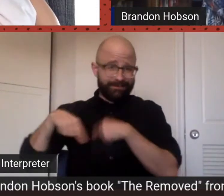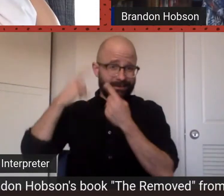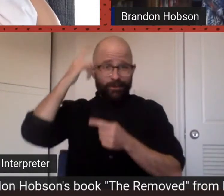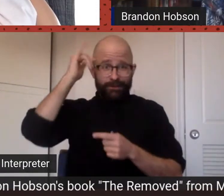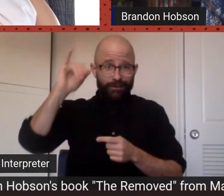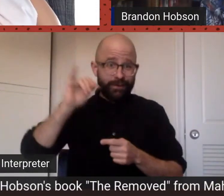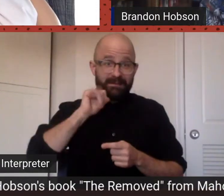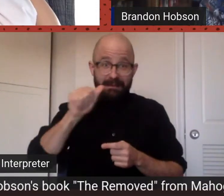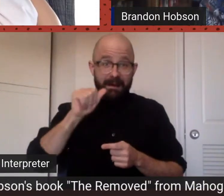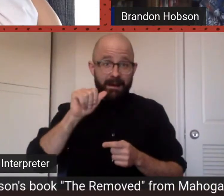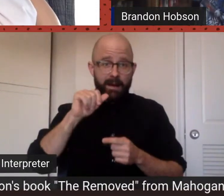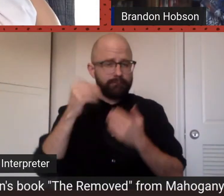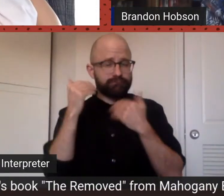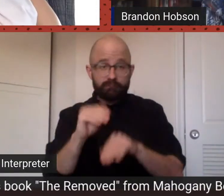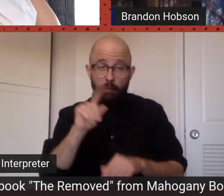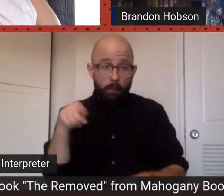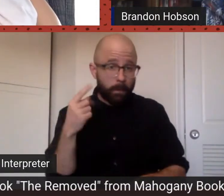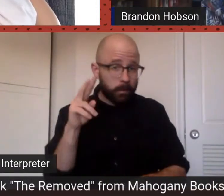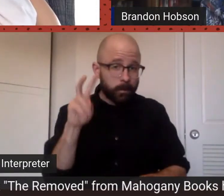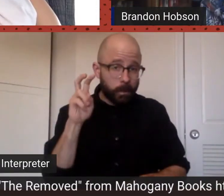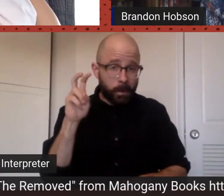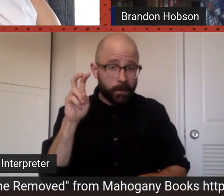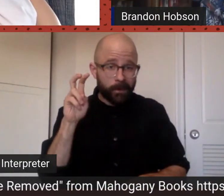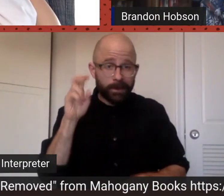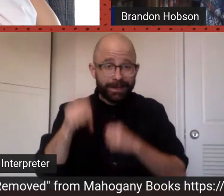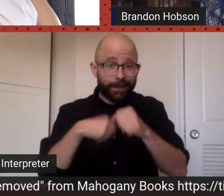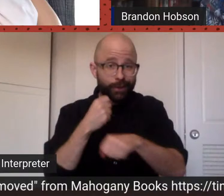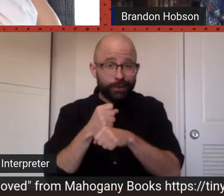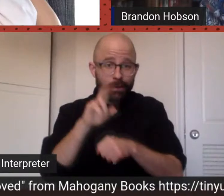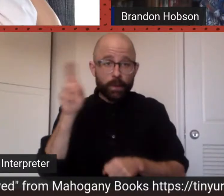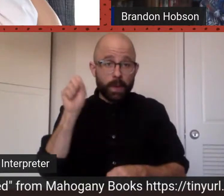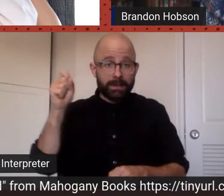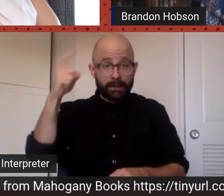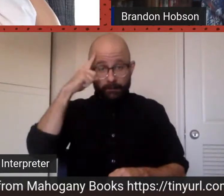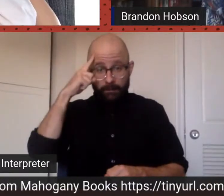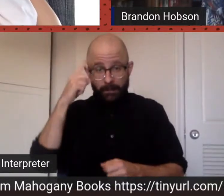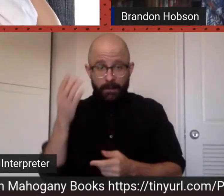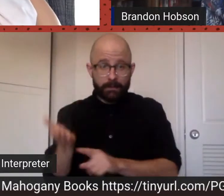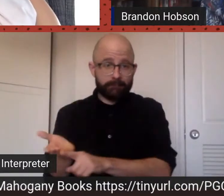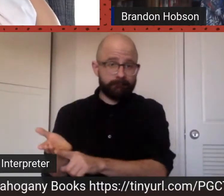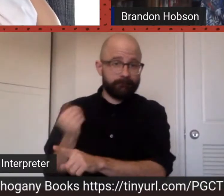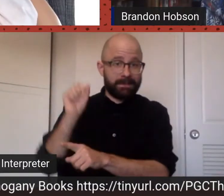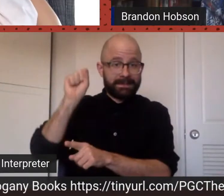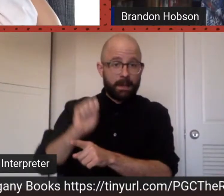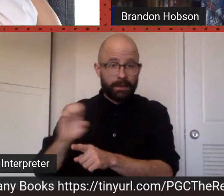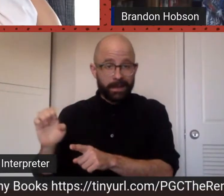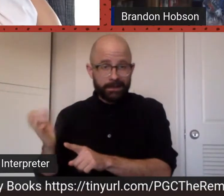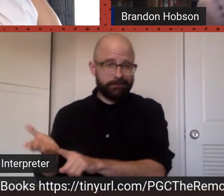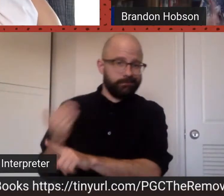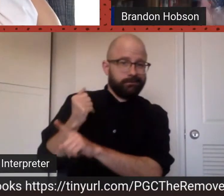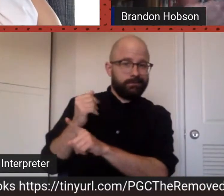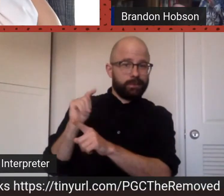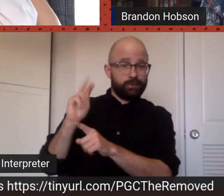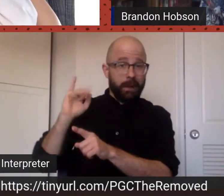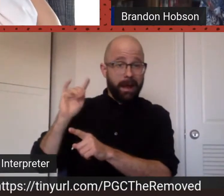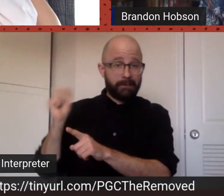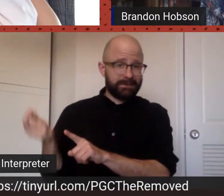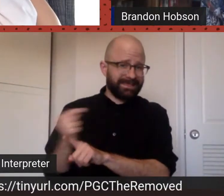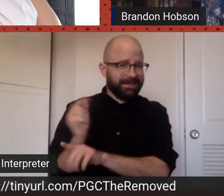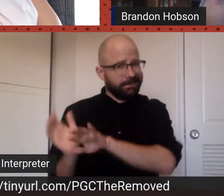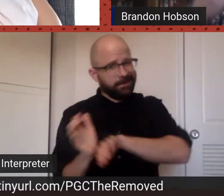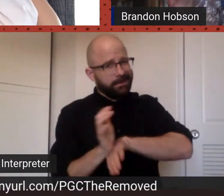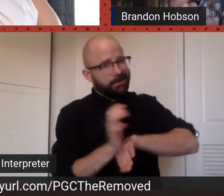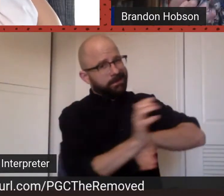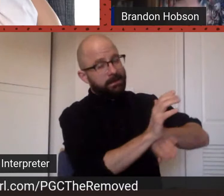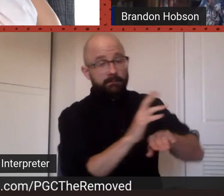for 200 years with the U.S. government removing tribes from the Southeast, but then it continues to happen. And